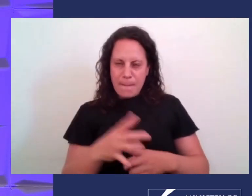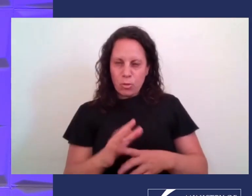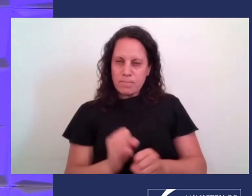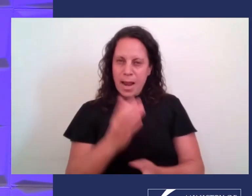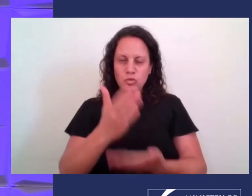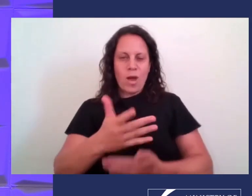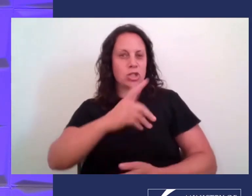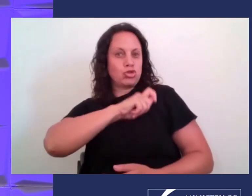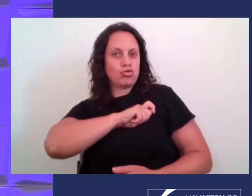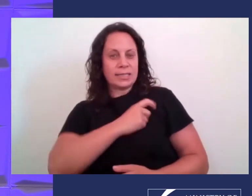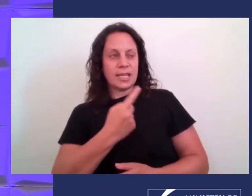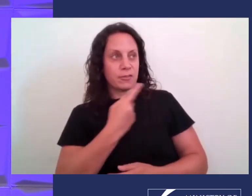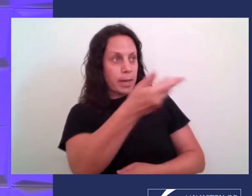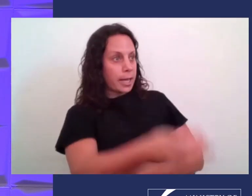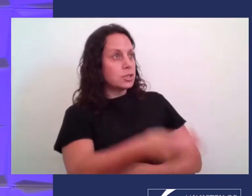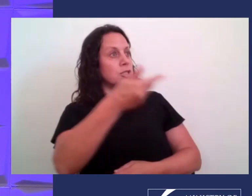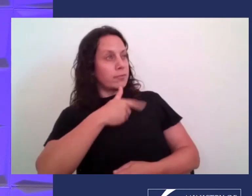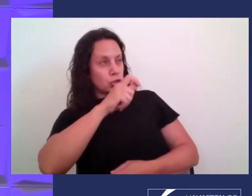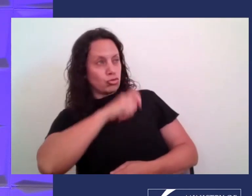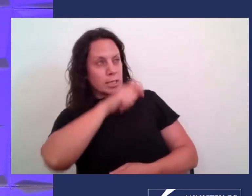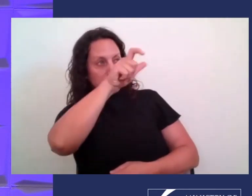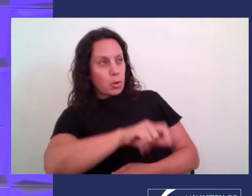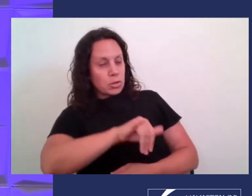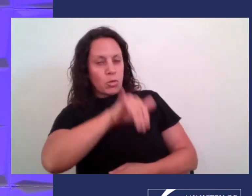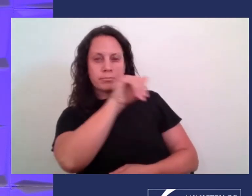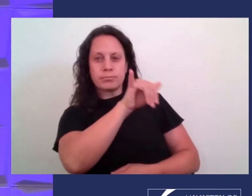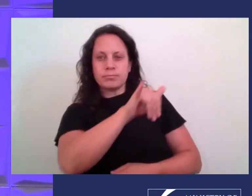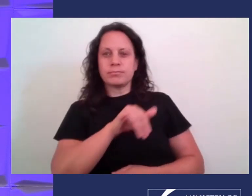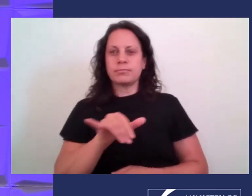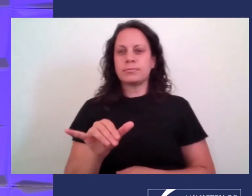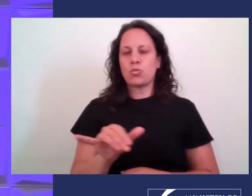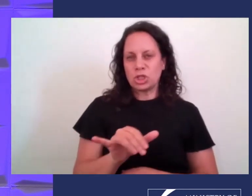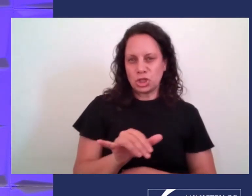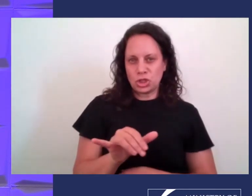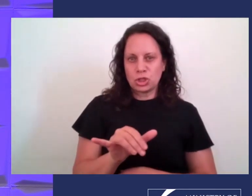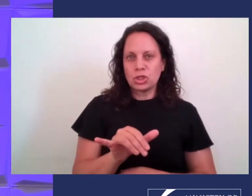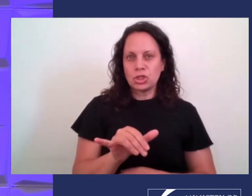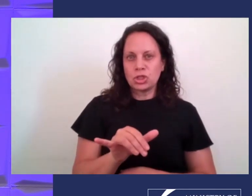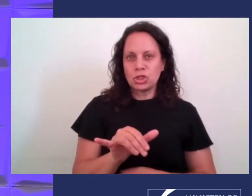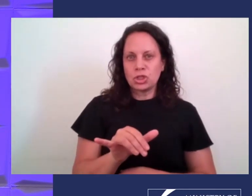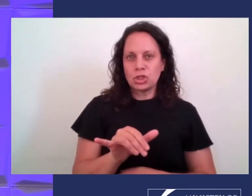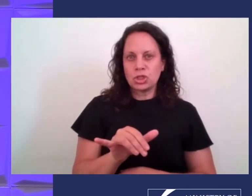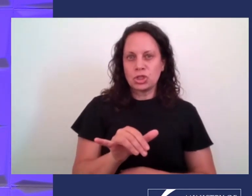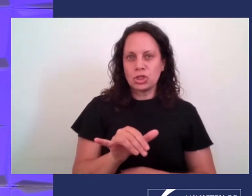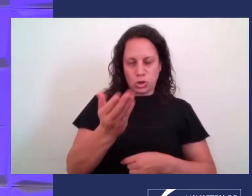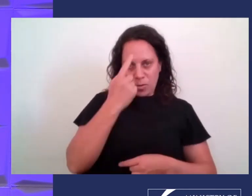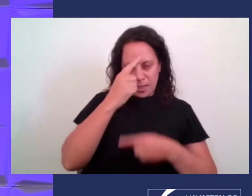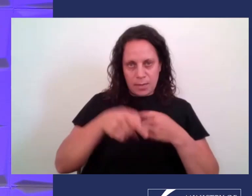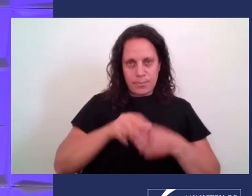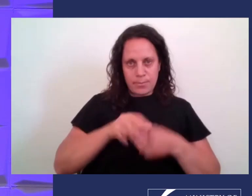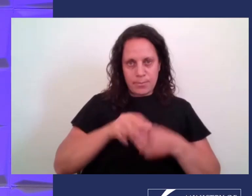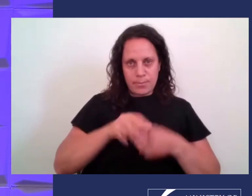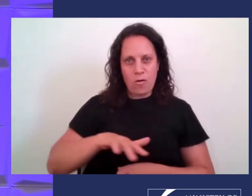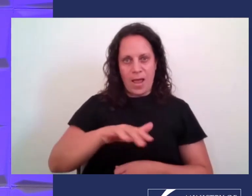trustworthy sources and good people who have your best interests at heart and your children's best interests at heart. So I really hope that we can answer your